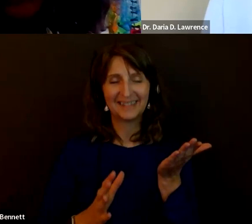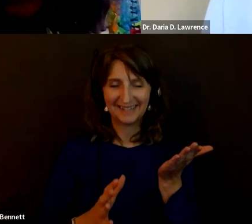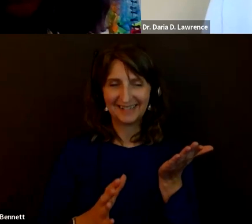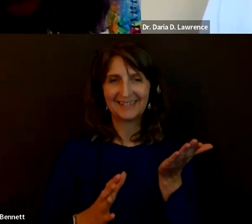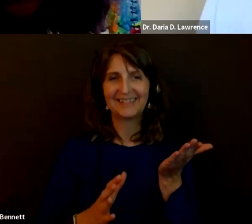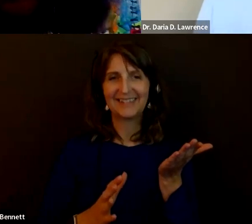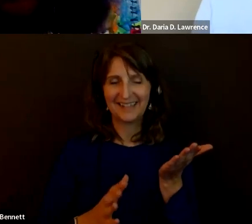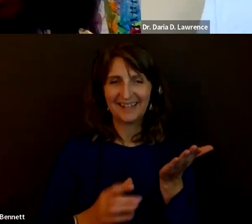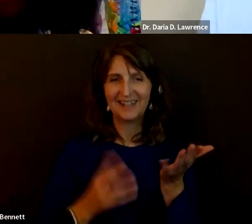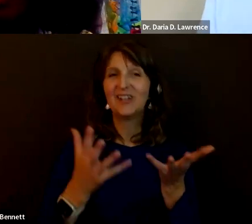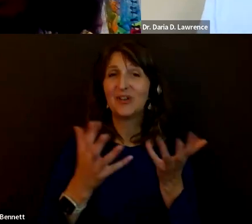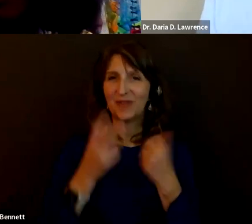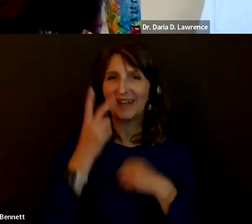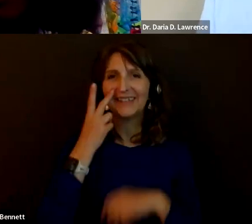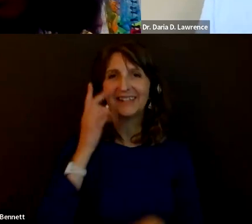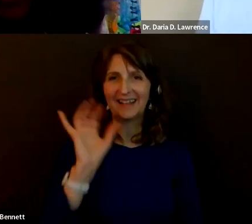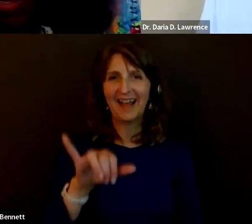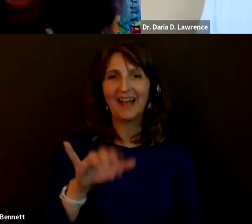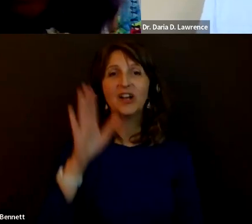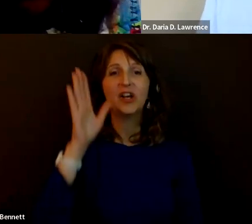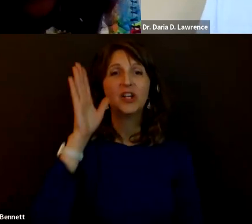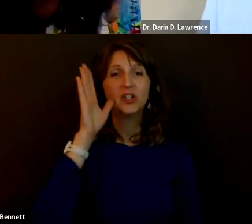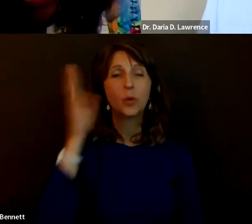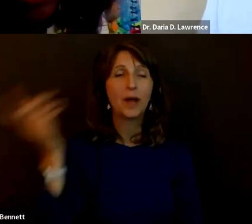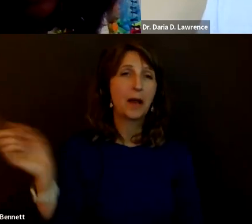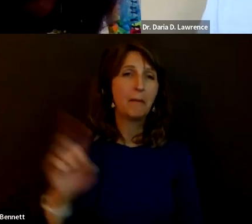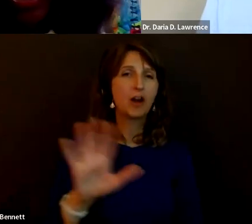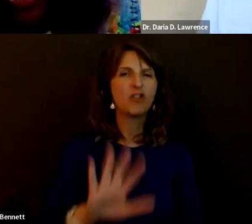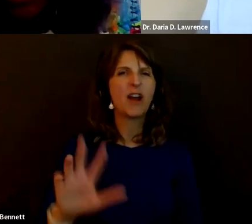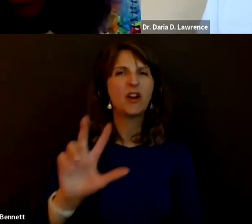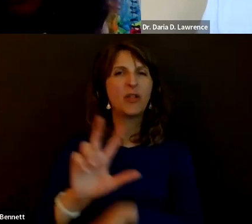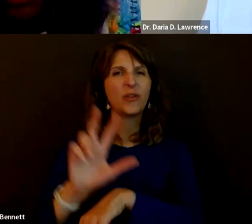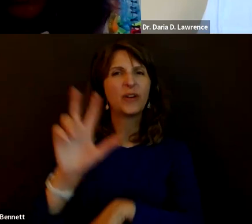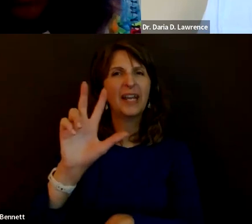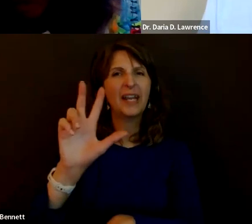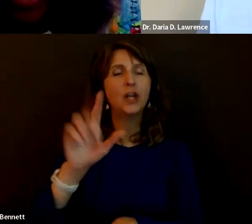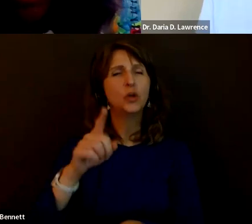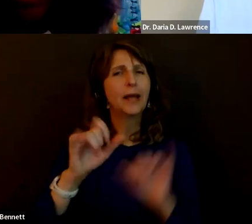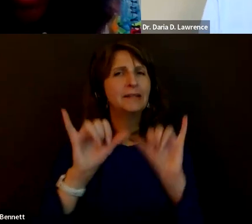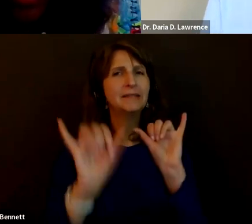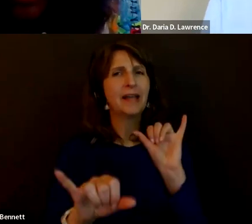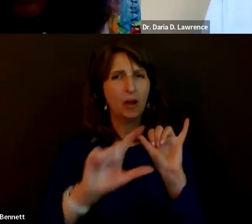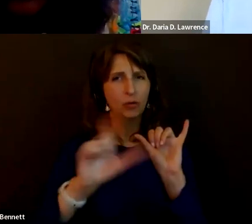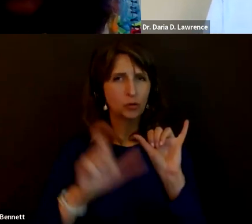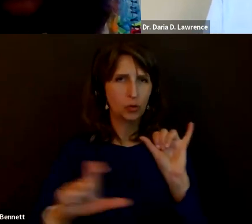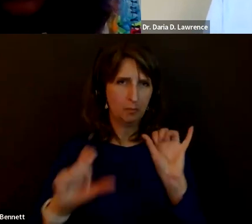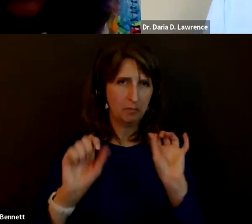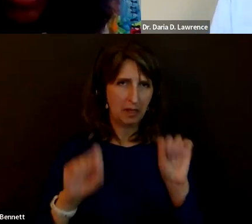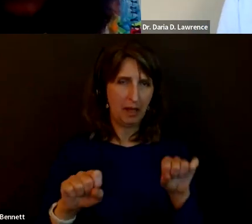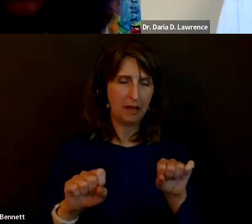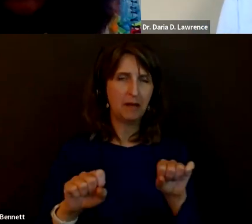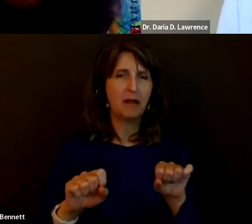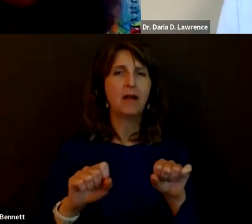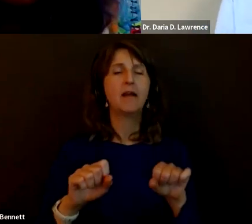we will come back around 3, but you're more than welcome to remain logged in during the break. And we'll see